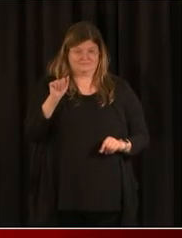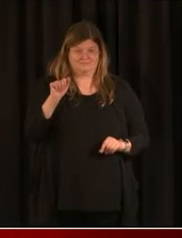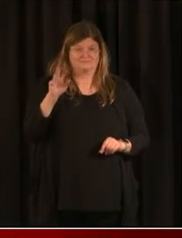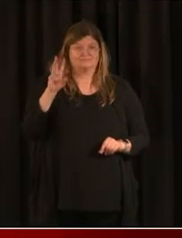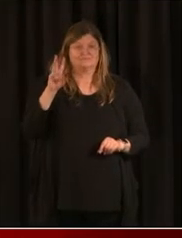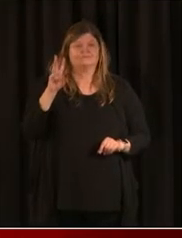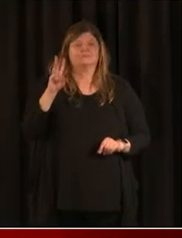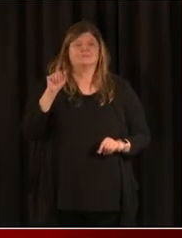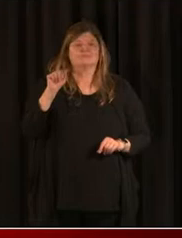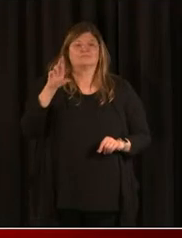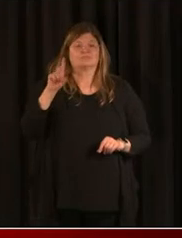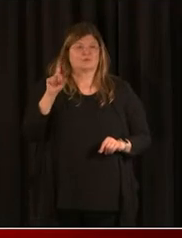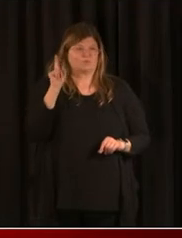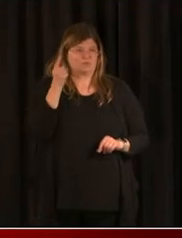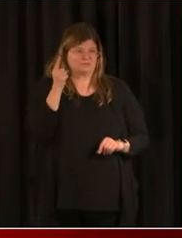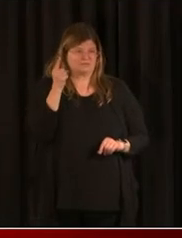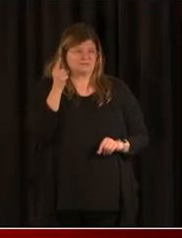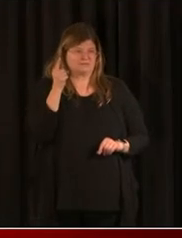line is unmuted.